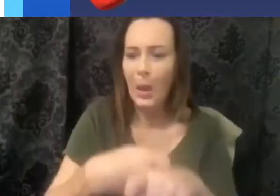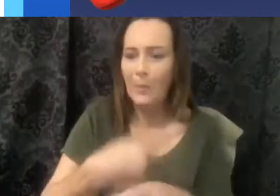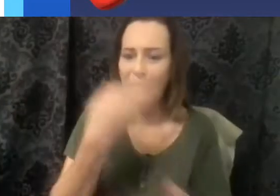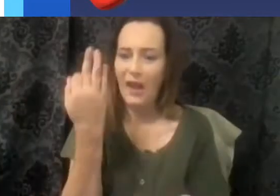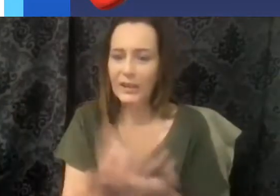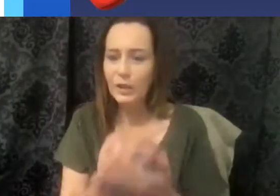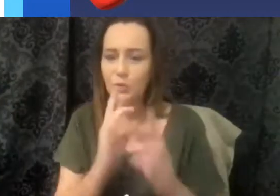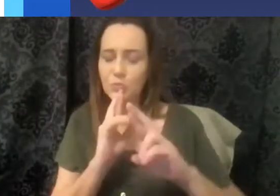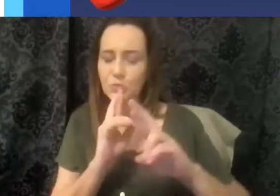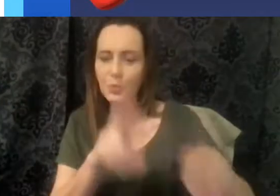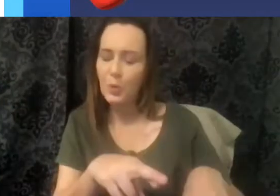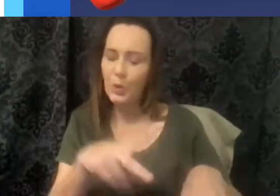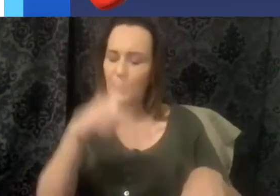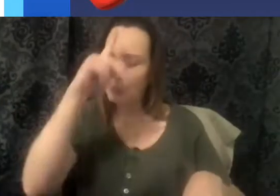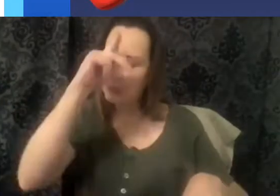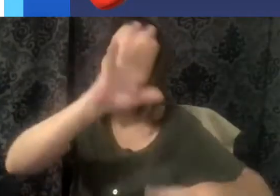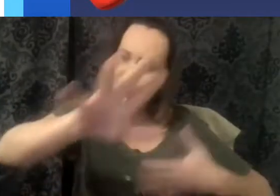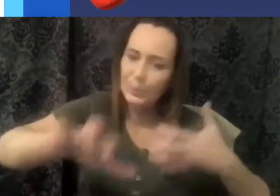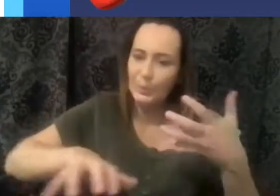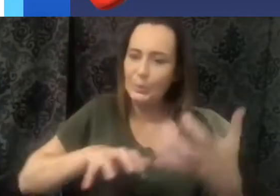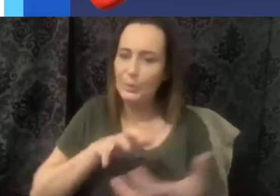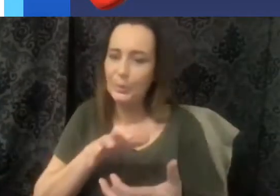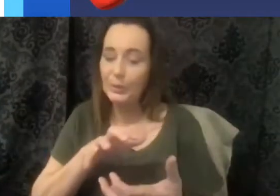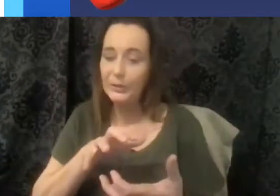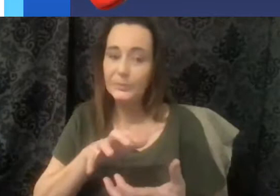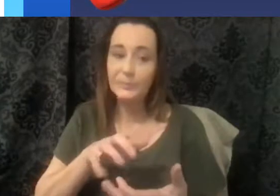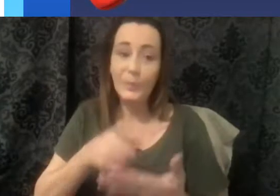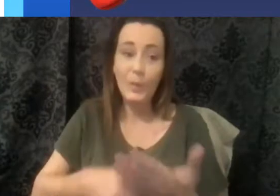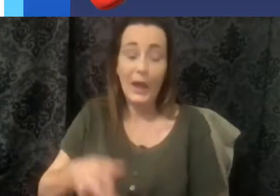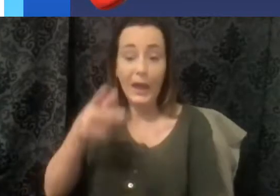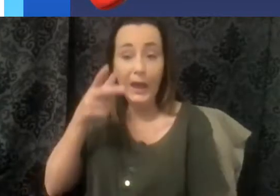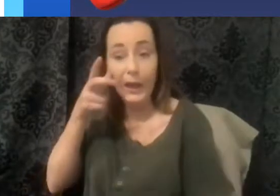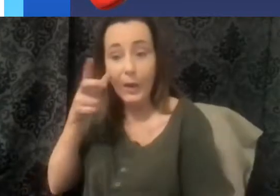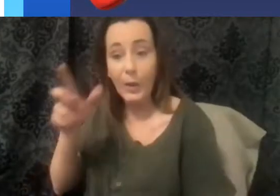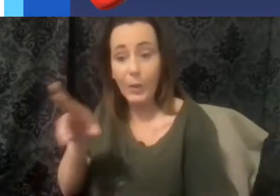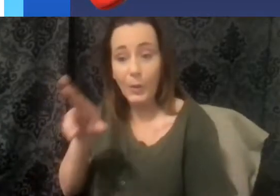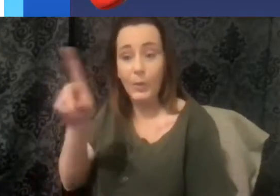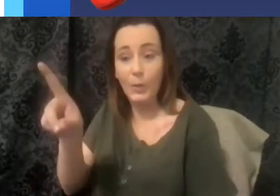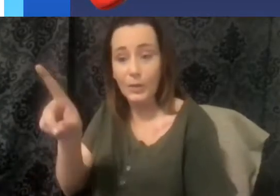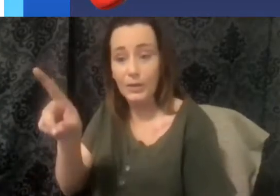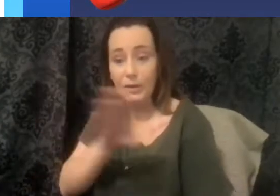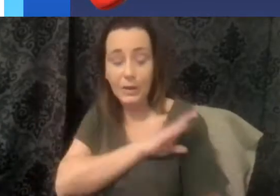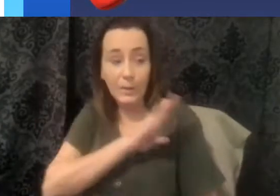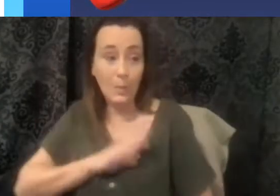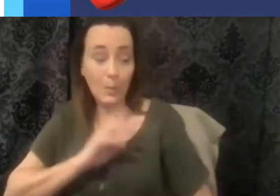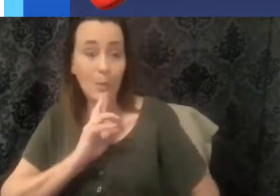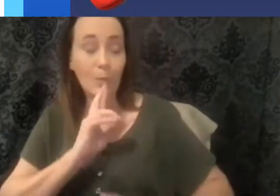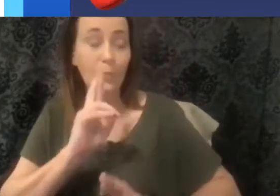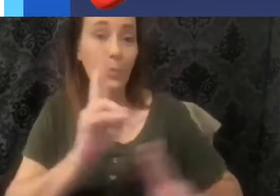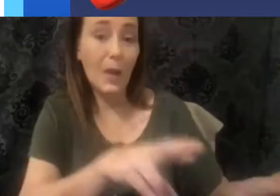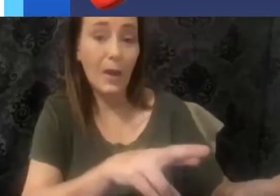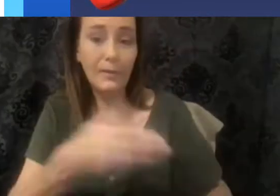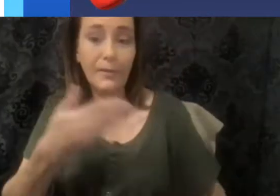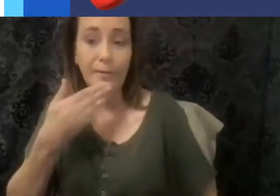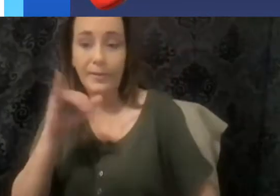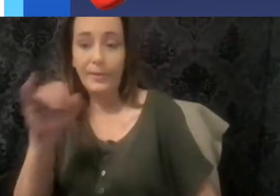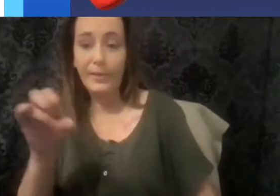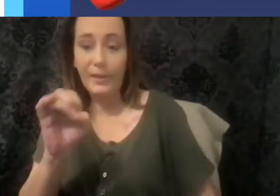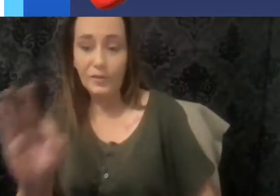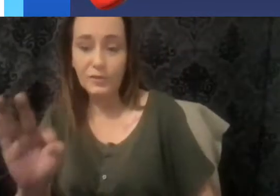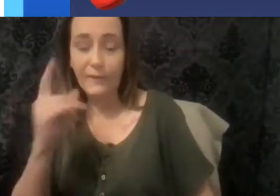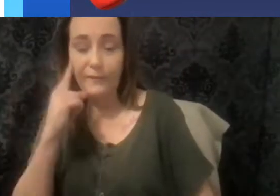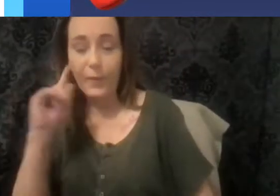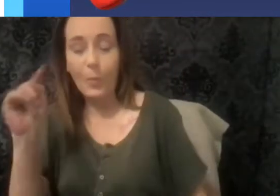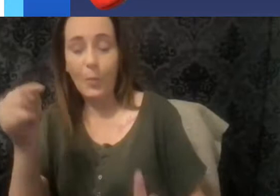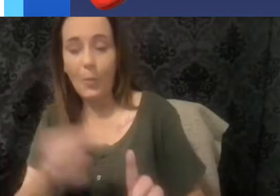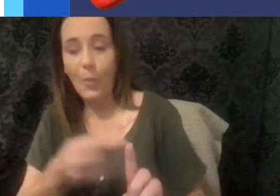report. And so what I heard delegates say is, and the board has responded, and thank you, Jeff, for pointing